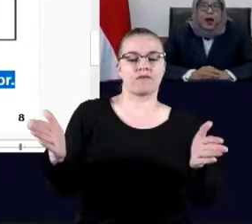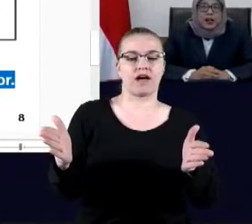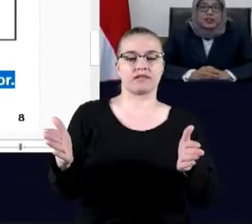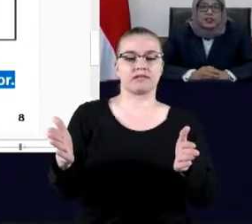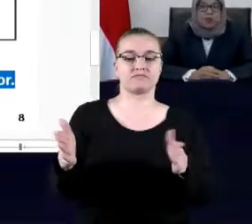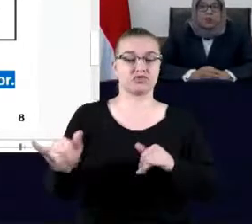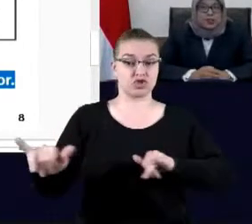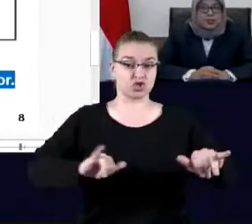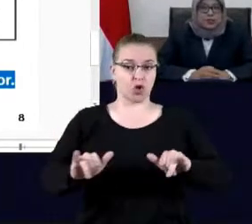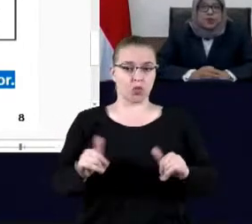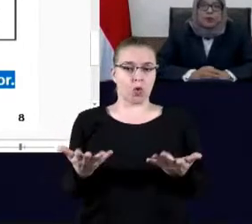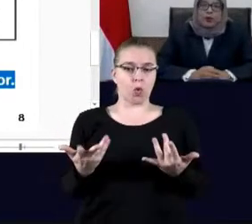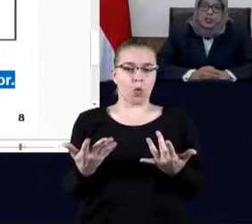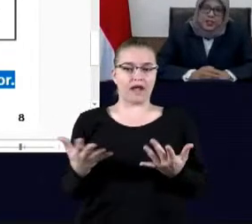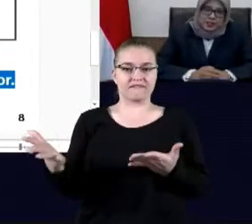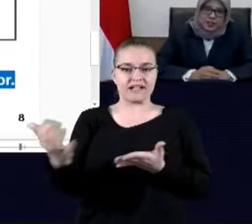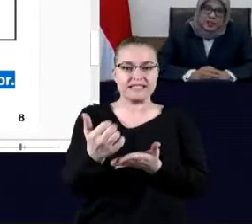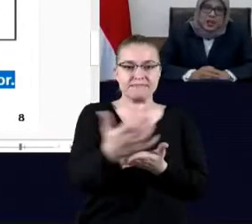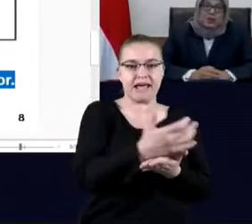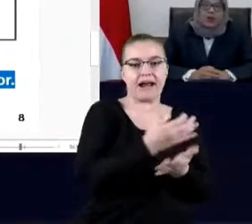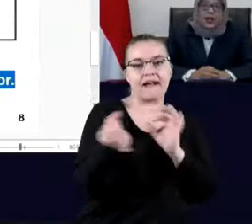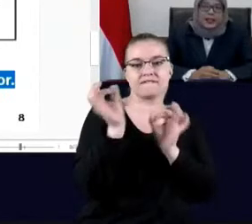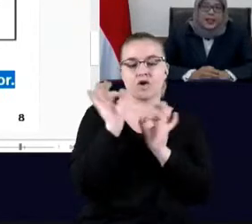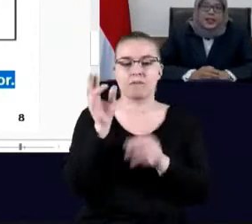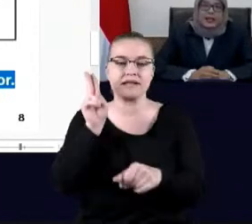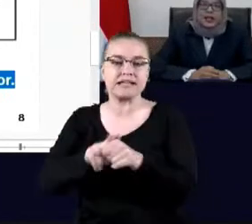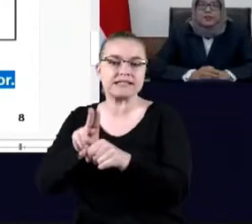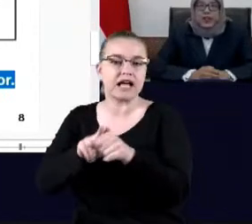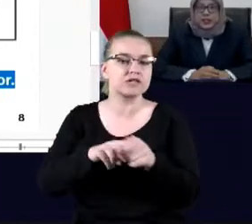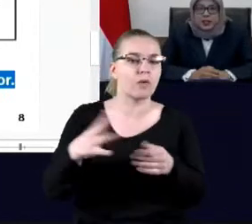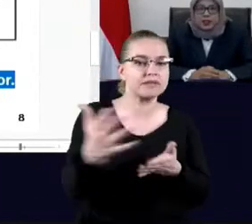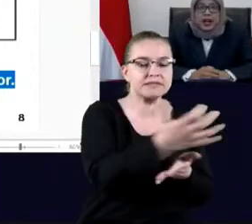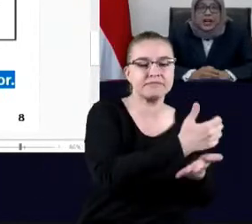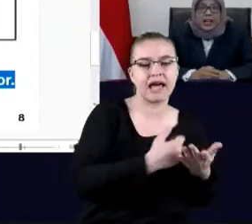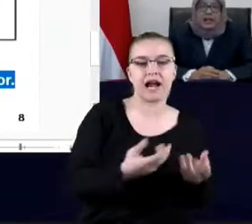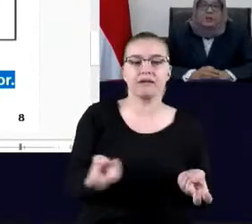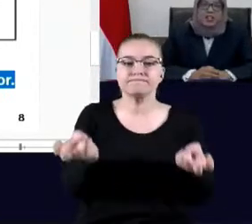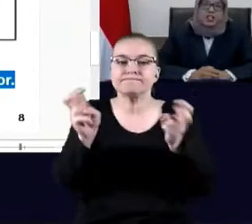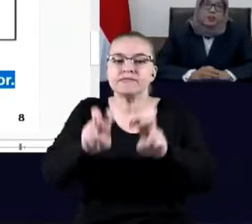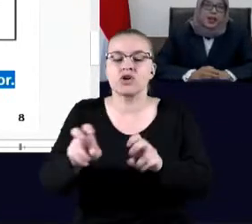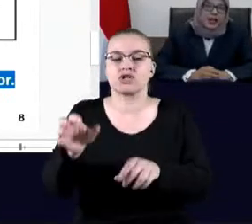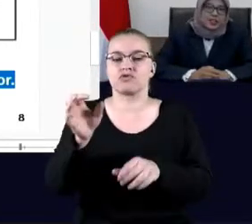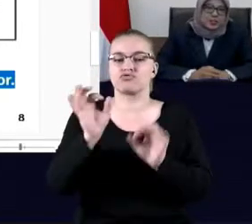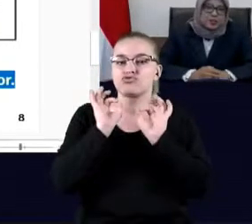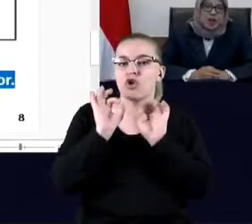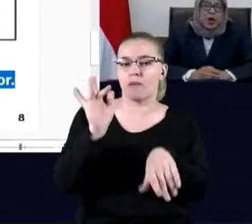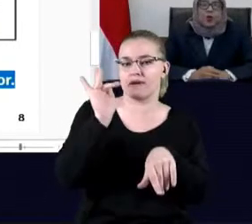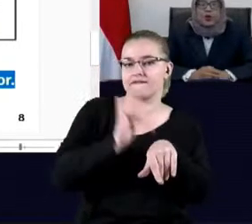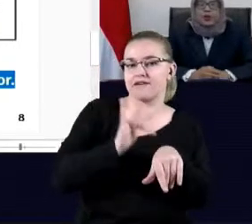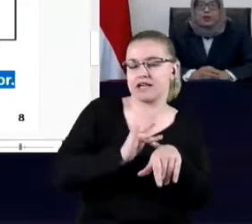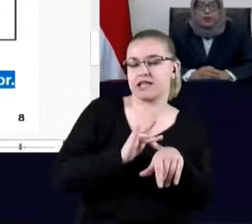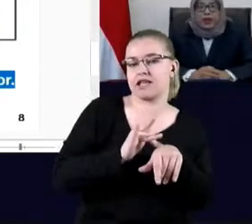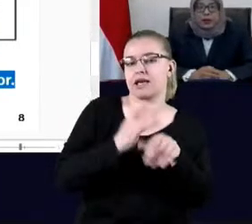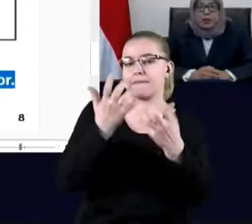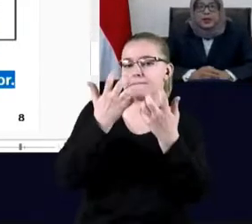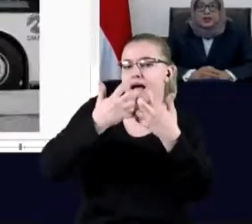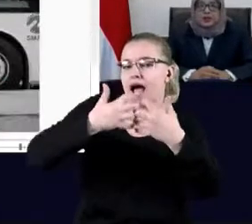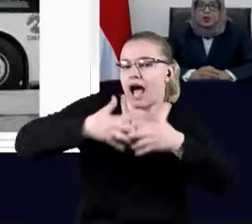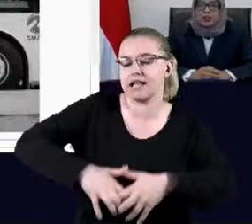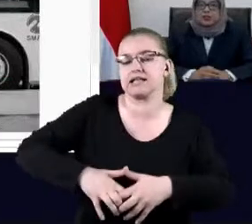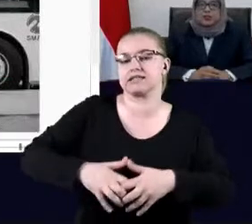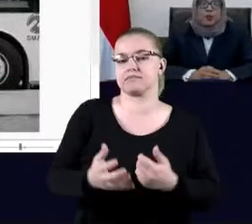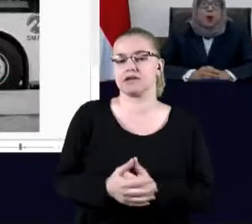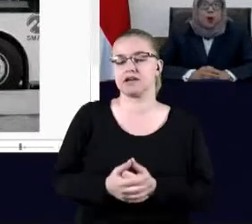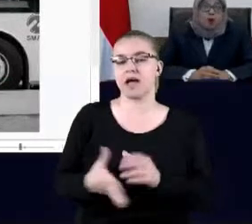the required resources for projects, creating an effective link and match mechanism with